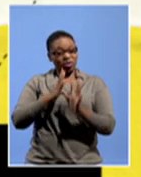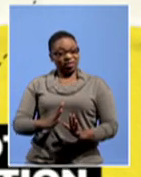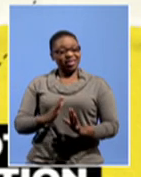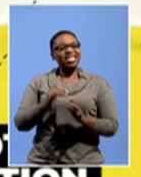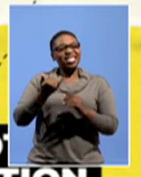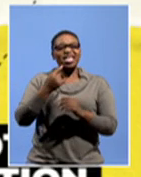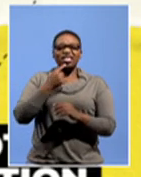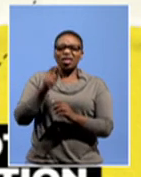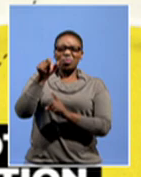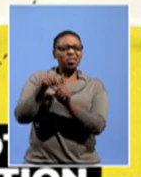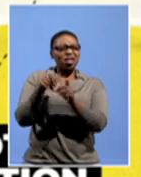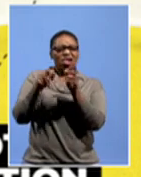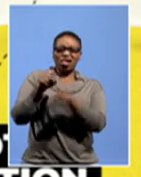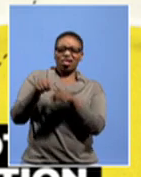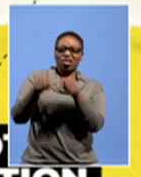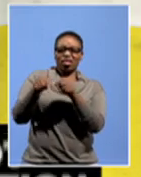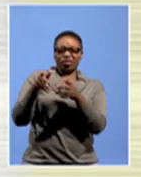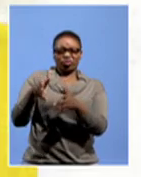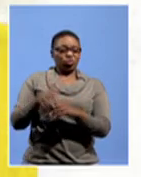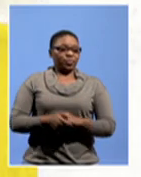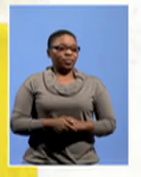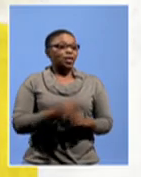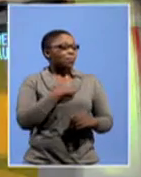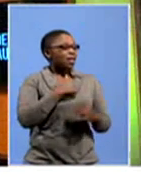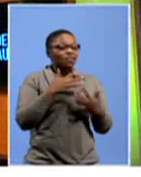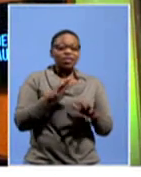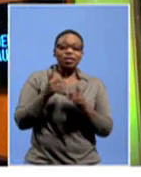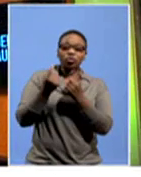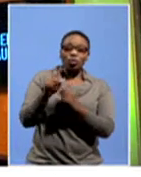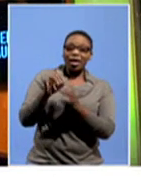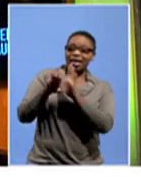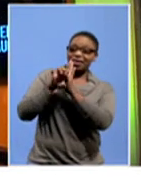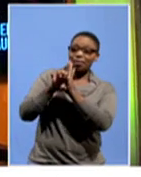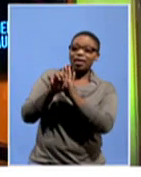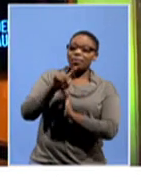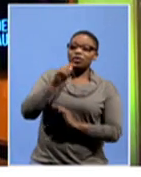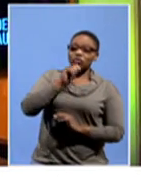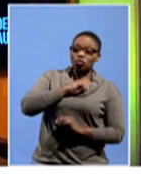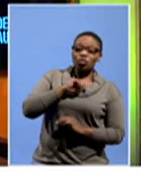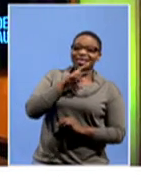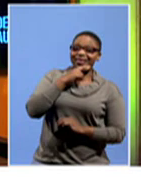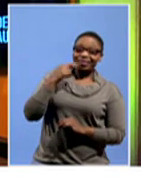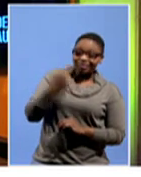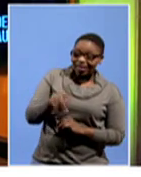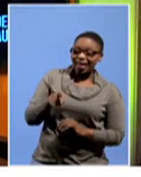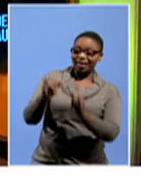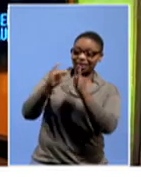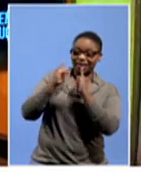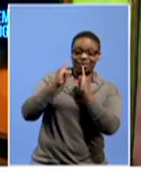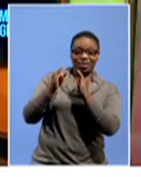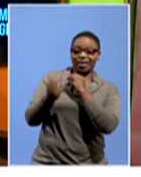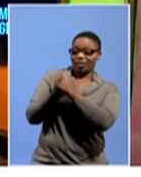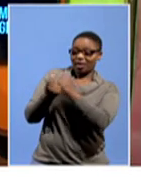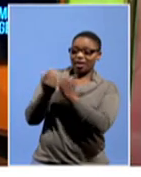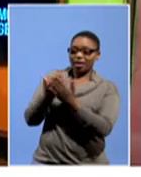their sexuality, they attack their gender. I mean, I sort of made light of it, but obviously it's got very serious consequences, because if you're trying